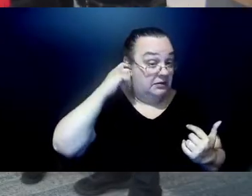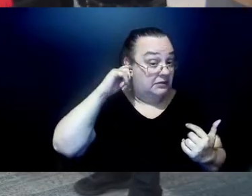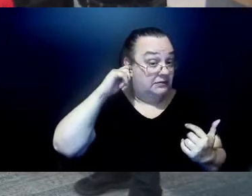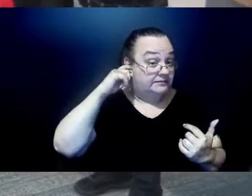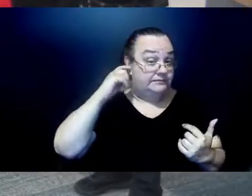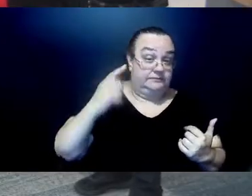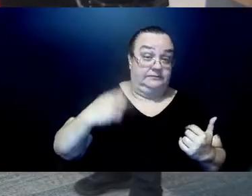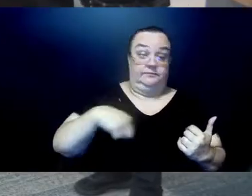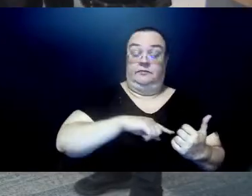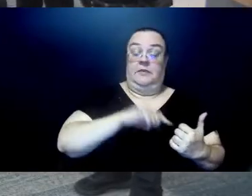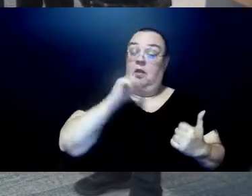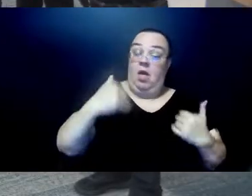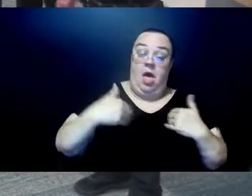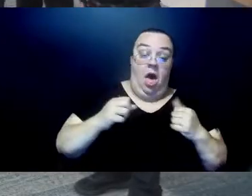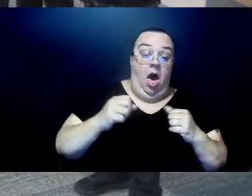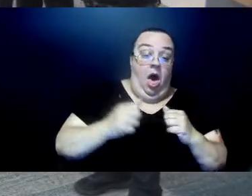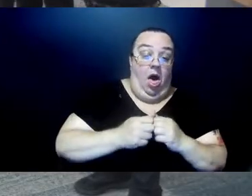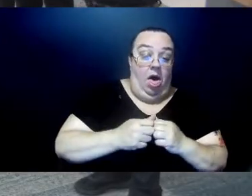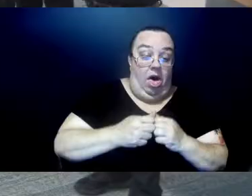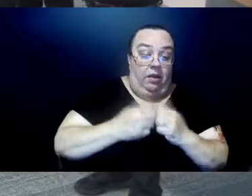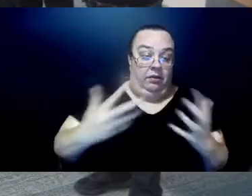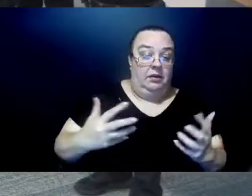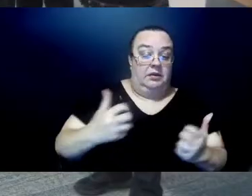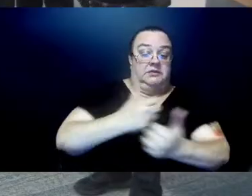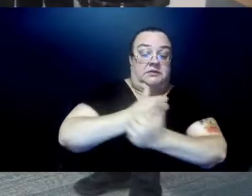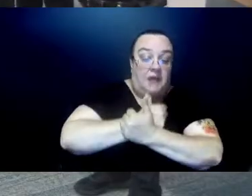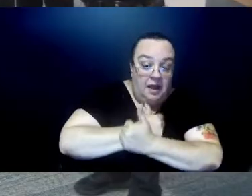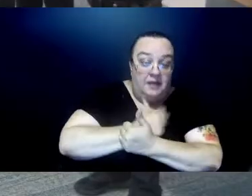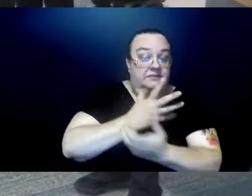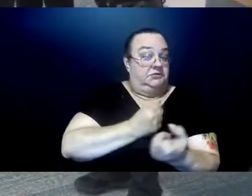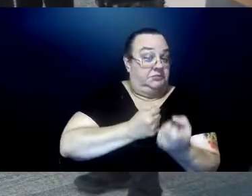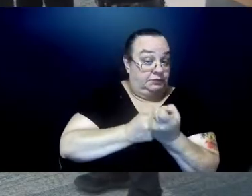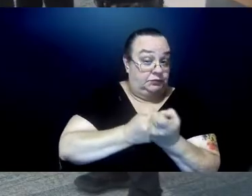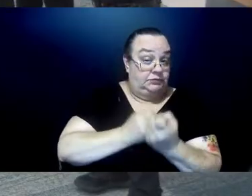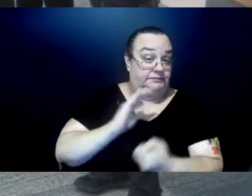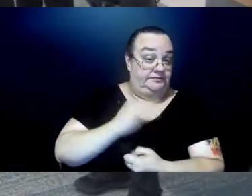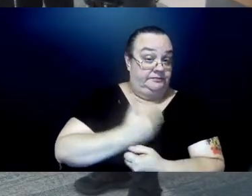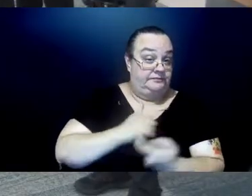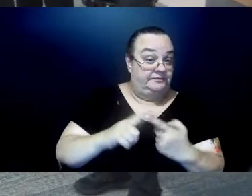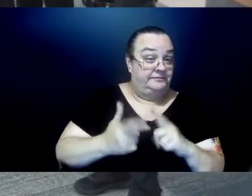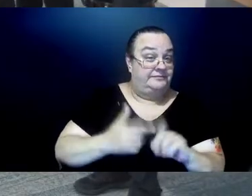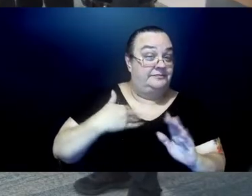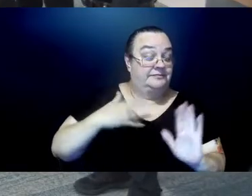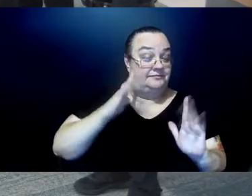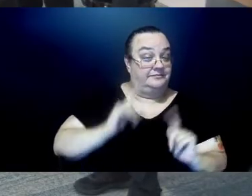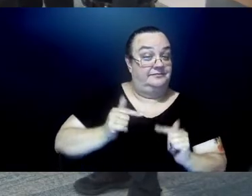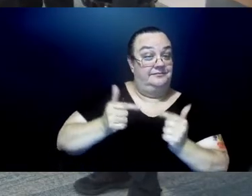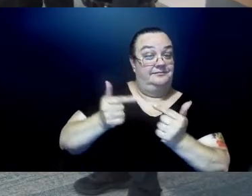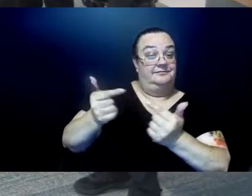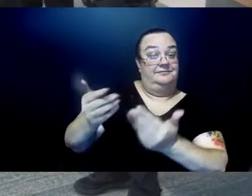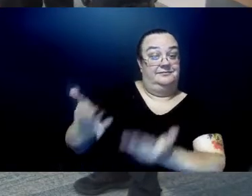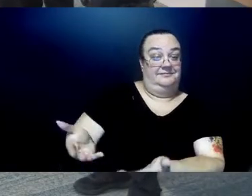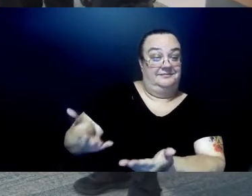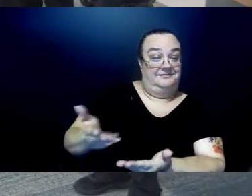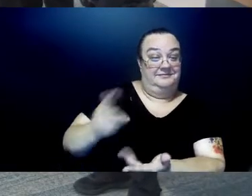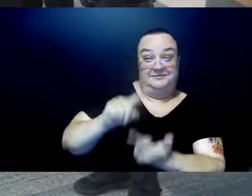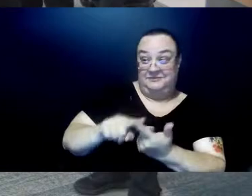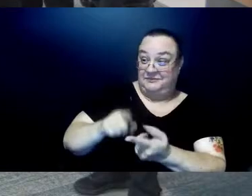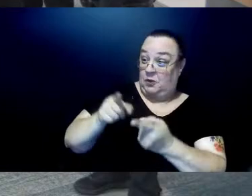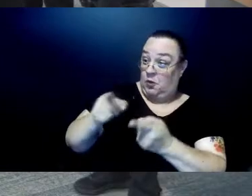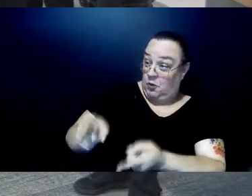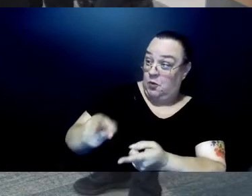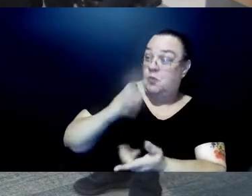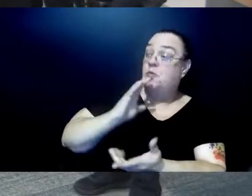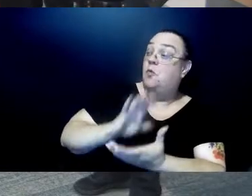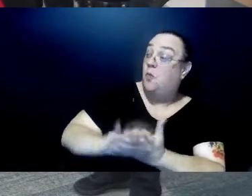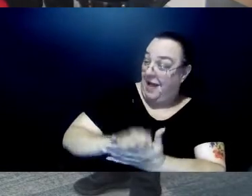uniform, without the love and support of our families. So I'm going to turn it over to you to make a few